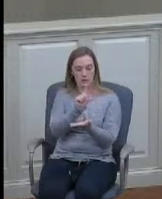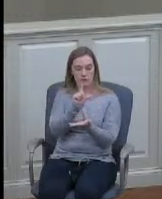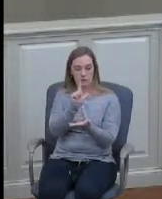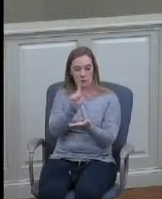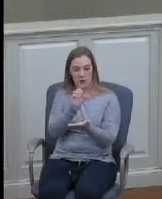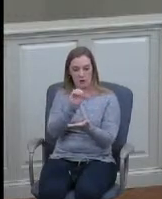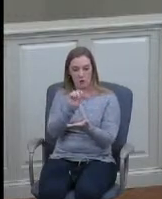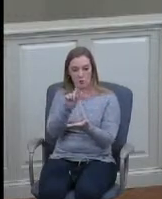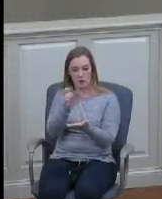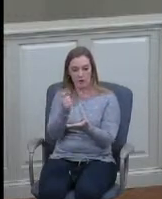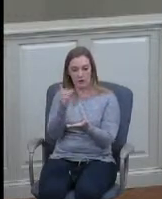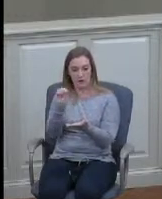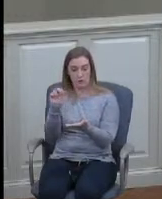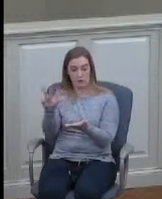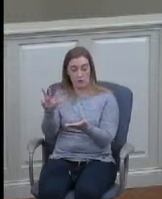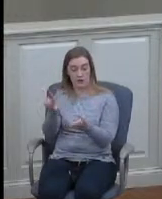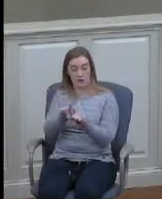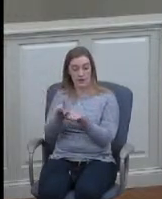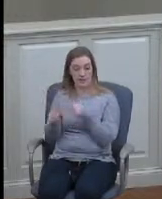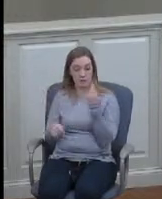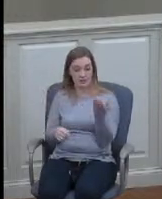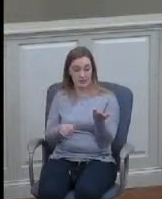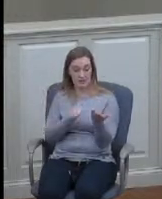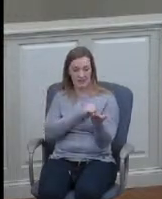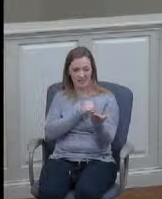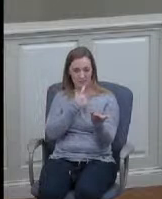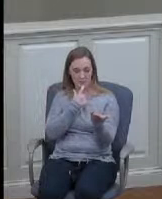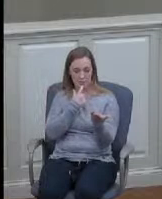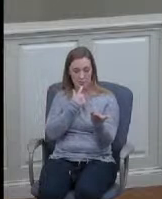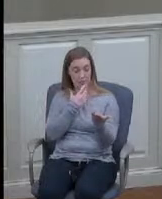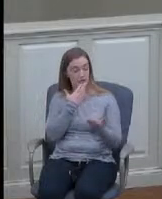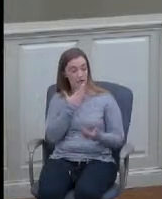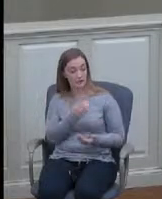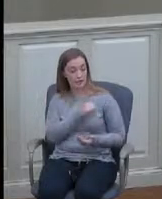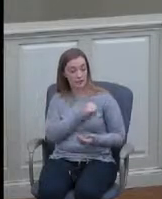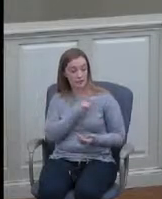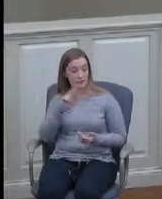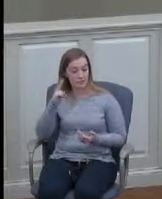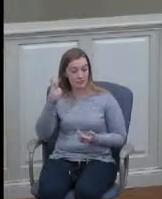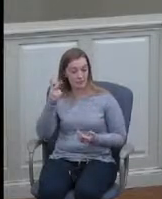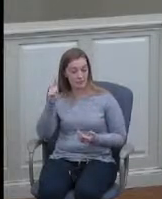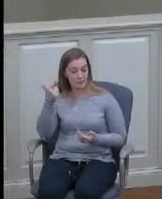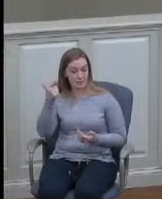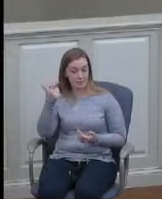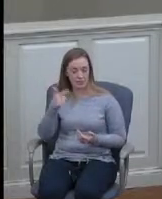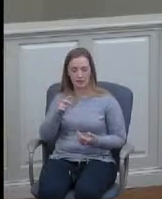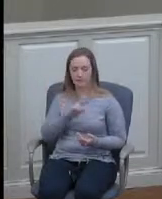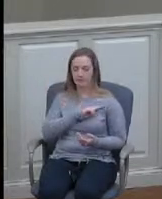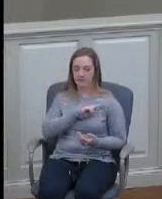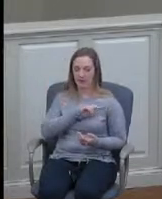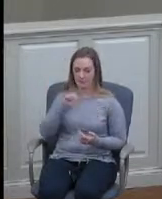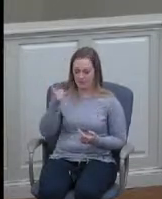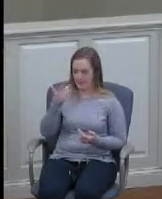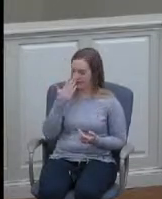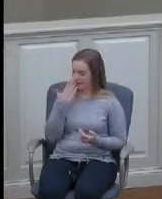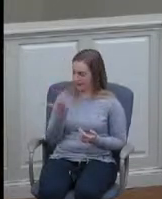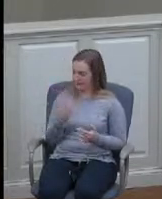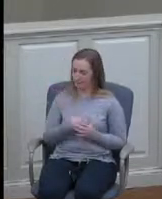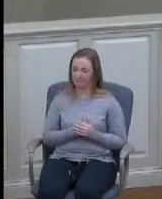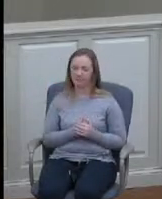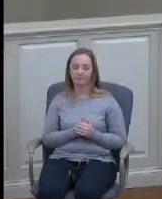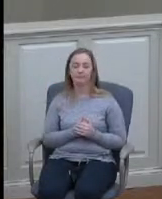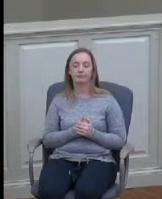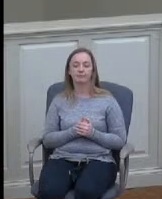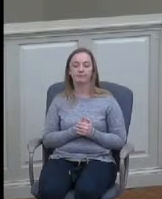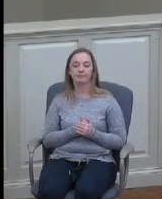2021-01-1103 as presented. Thank you, Commissioner Atkins. Is there a second? Second. Commissioner Holland, thank you.